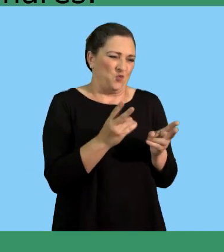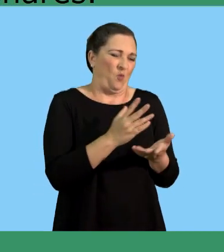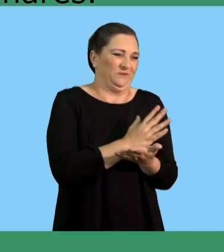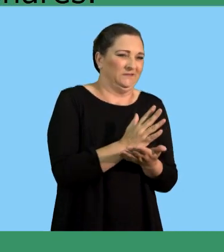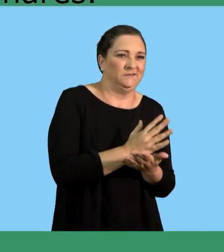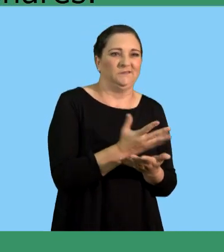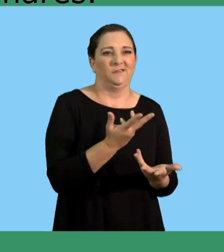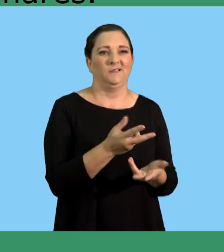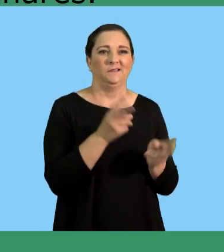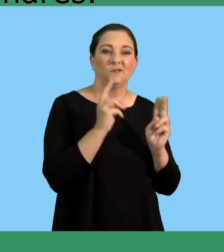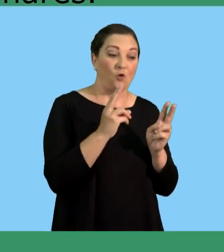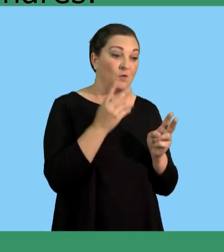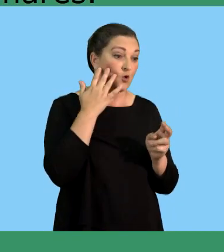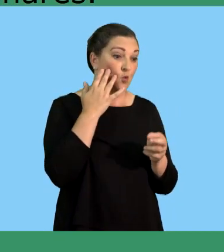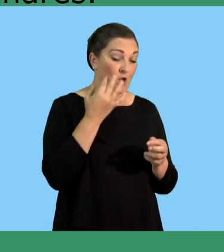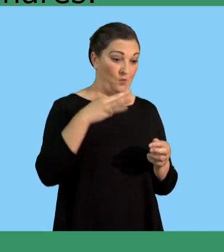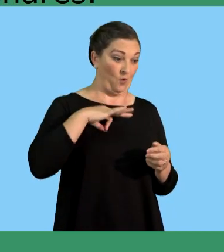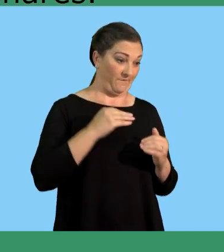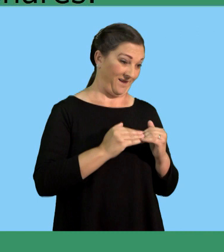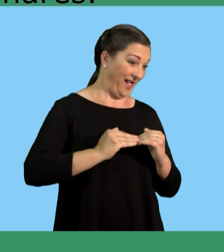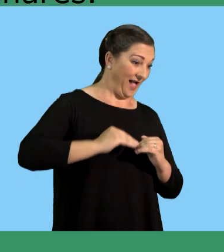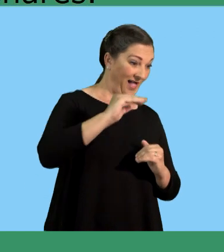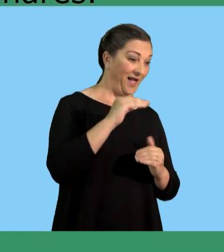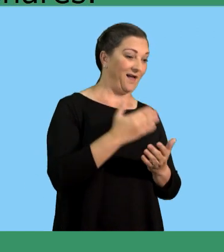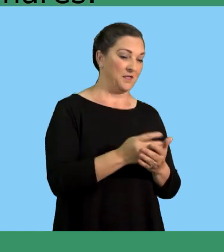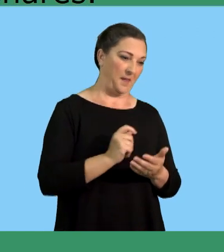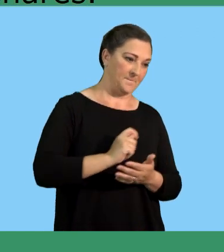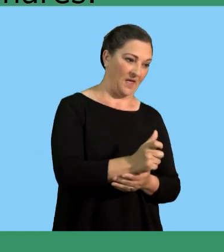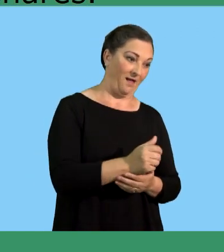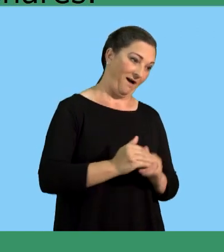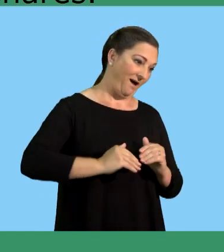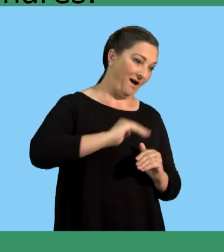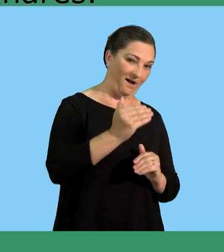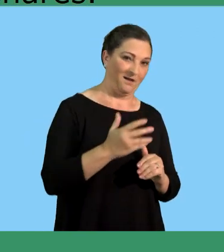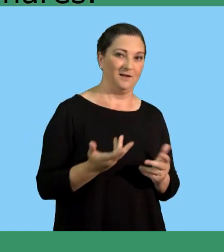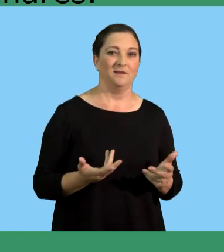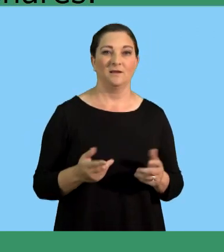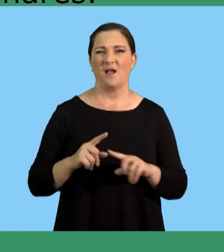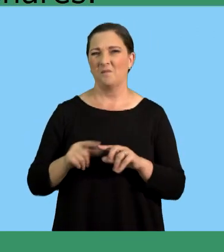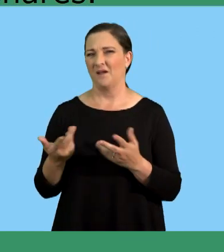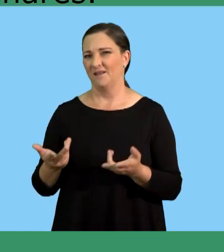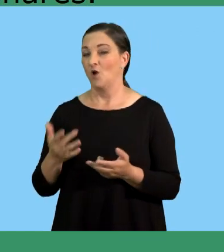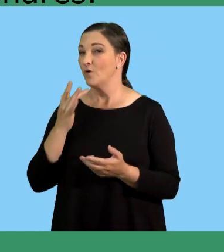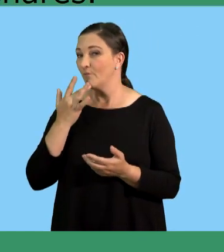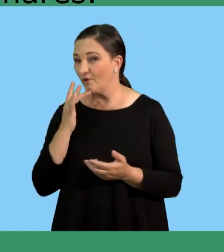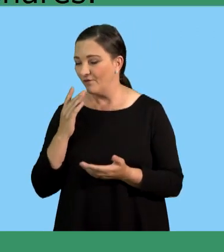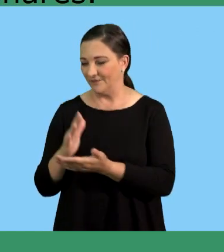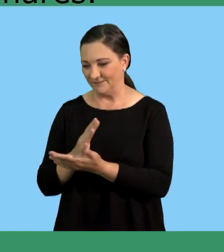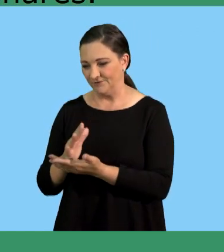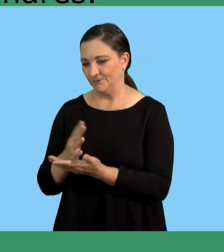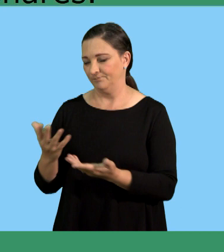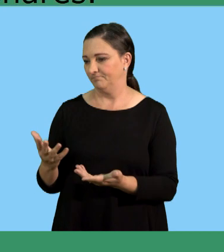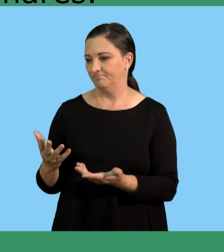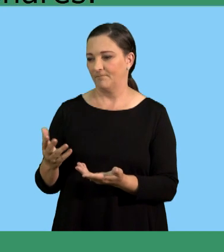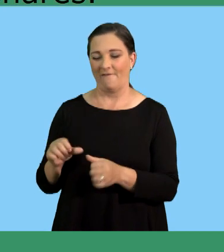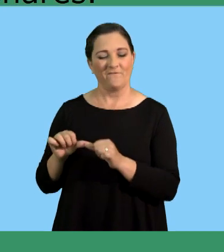shares, normally the higher the profit, the higher the dividend. Whereas with your preference share, the difference becomes the